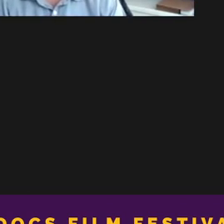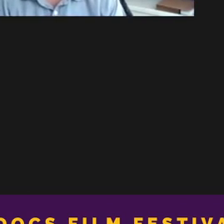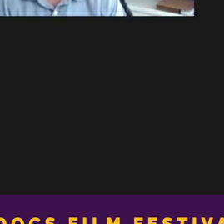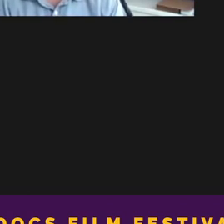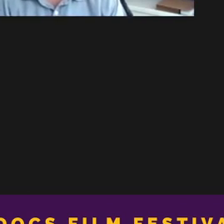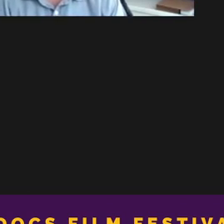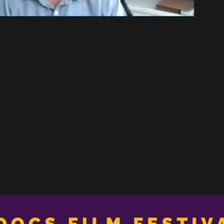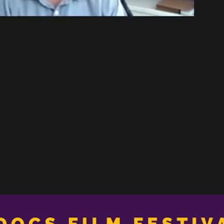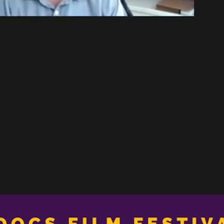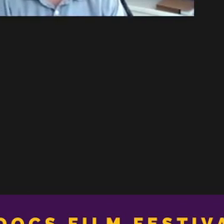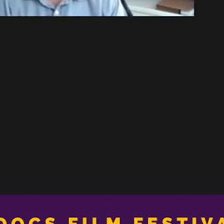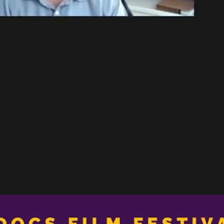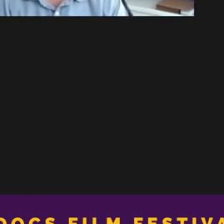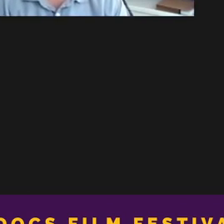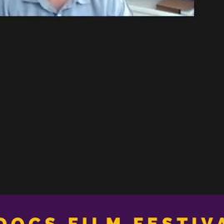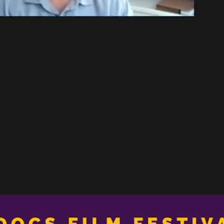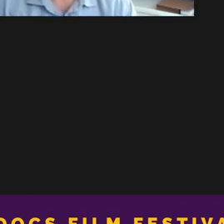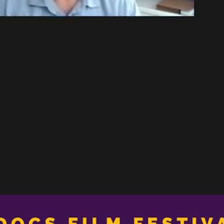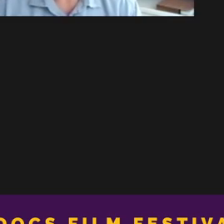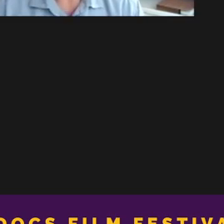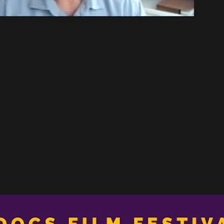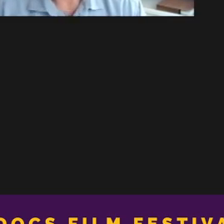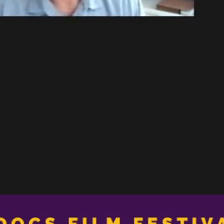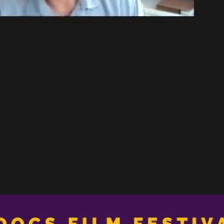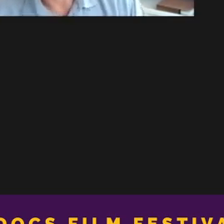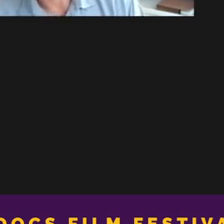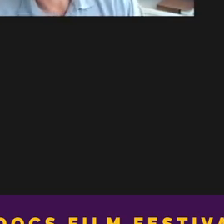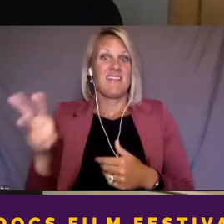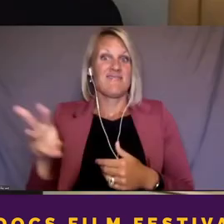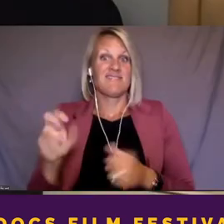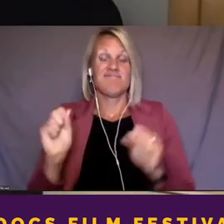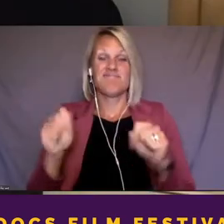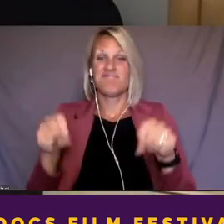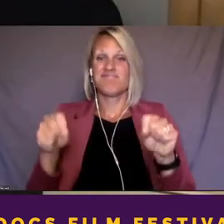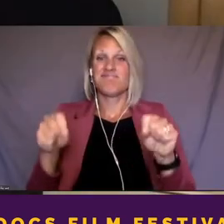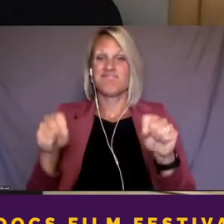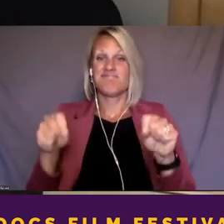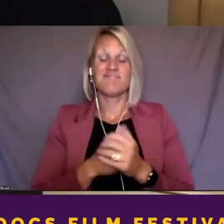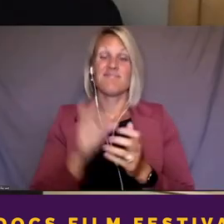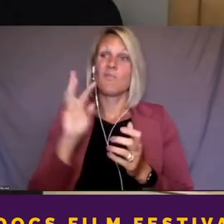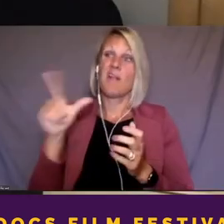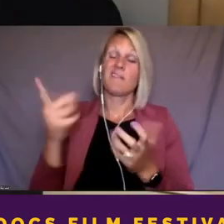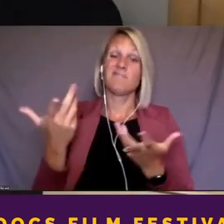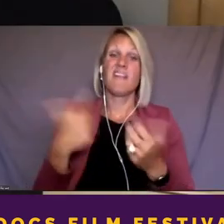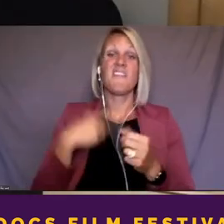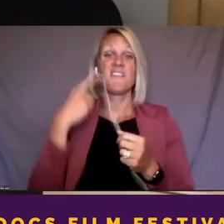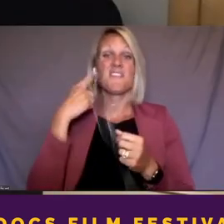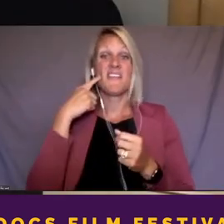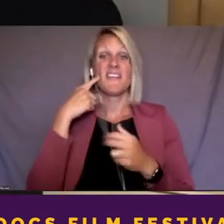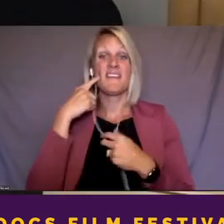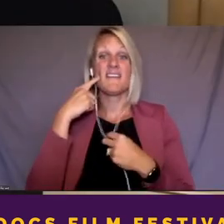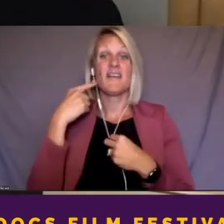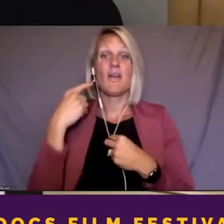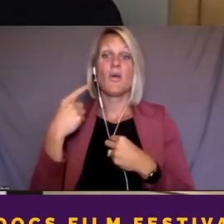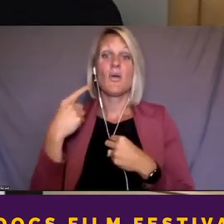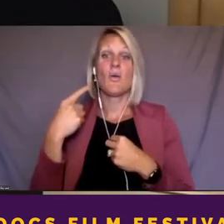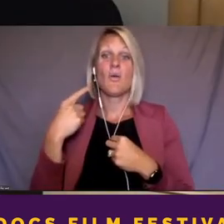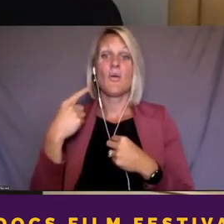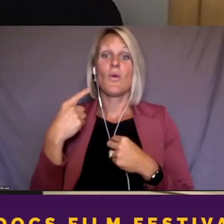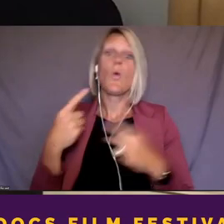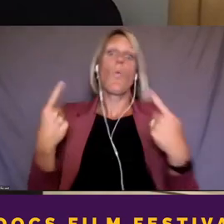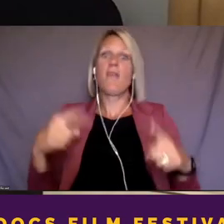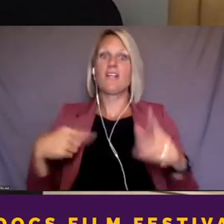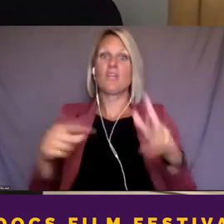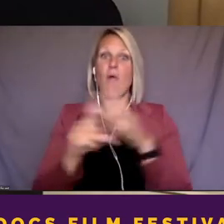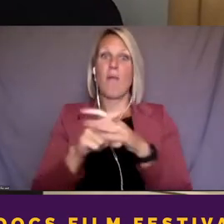well, well, that, um, I think, um, I guess when I show up folks know that I want to put them on camera,